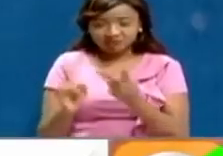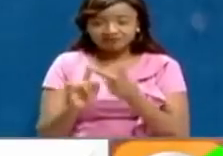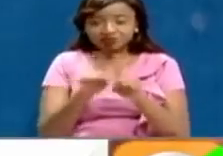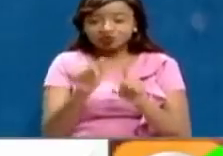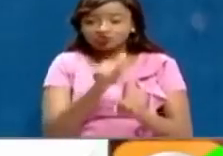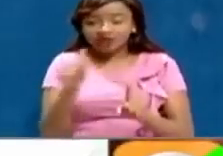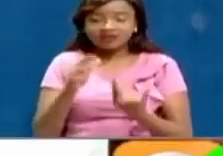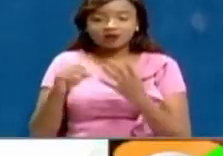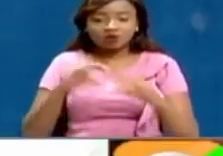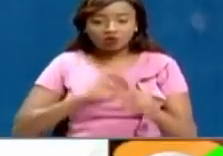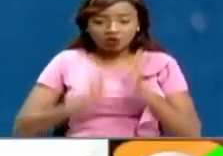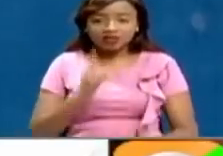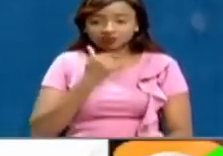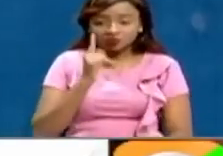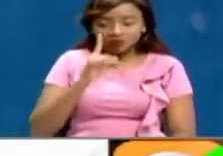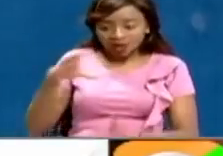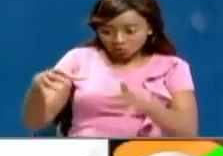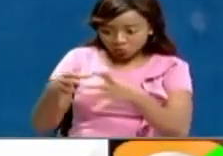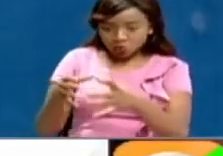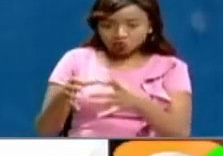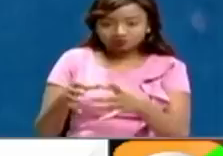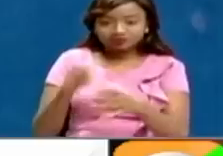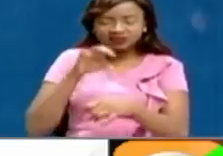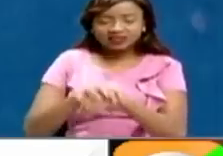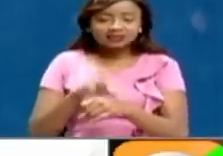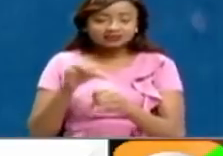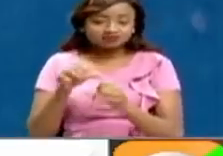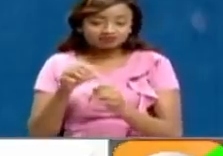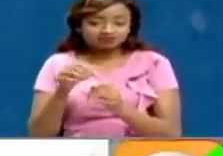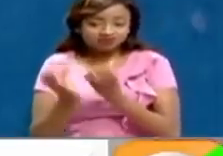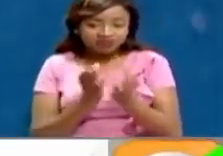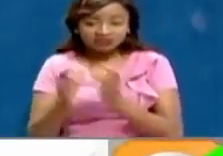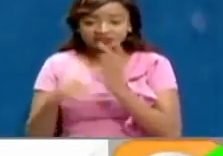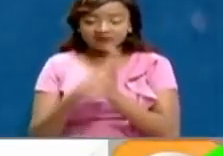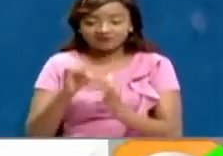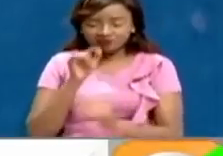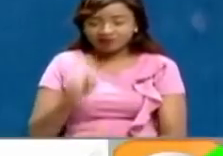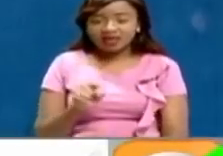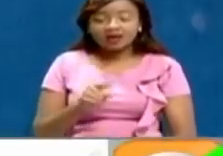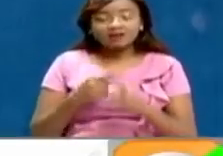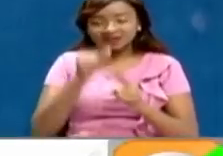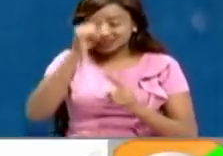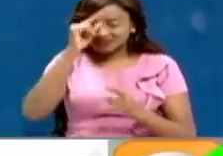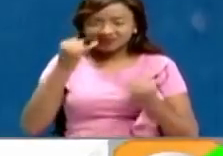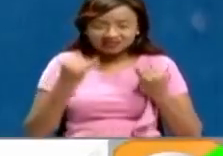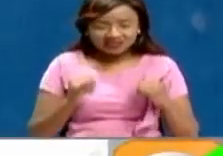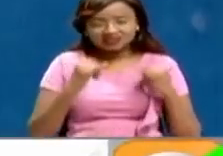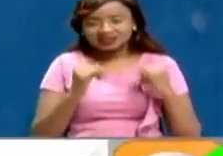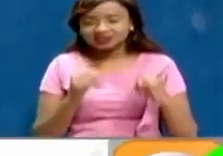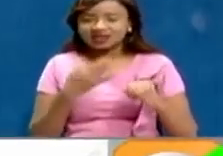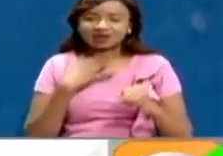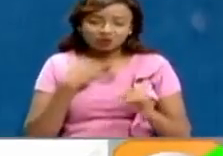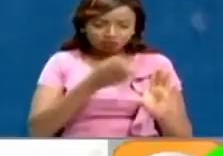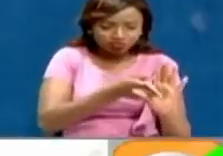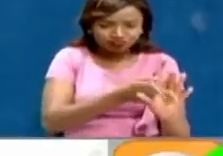the Intercontinental Hotel Group Corporation, which it derives its trading name from. The government has, however, been attempting to get rid of its stake in the